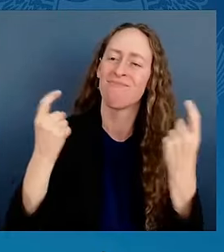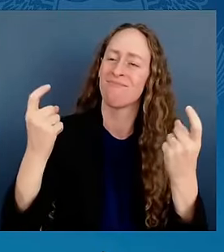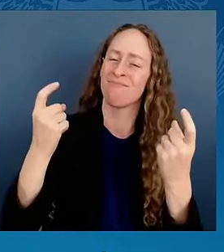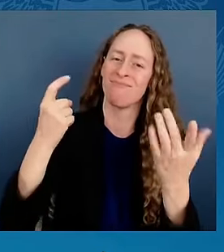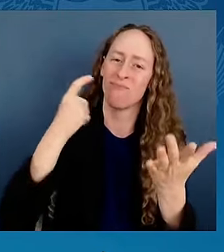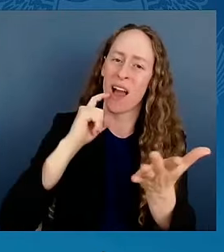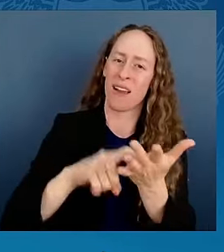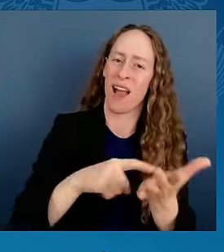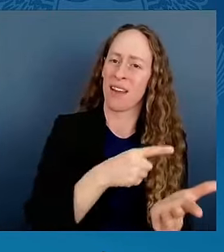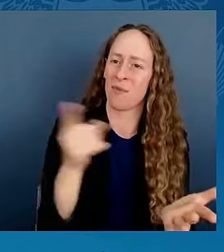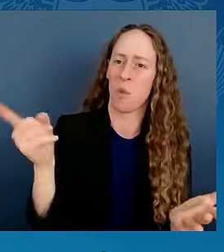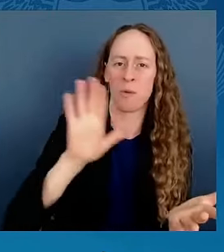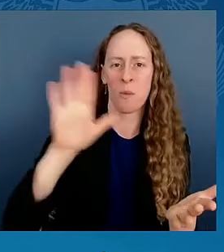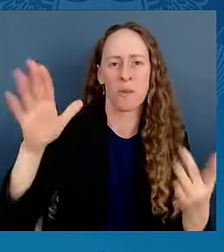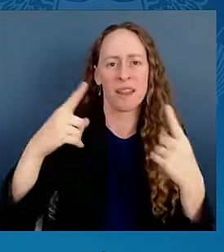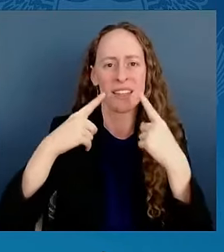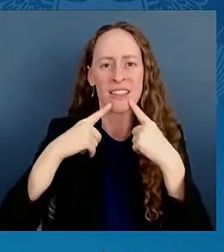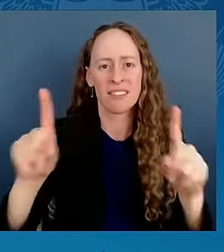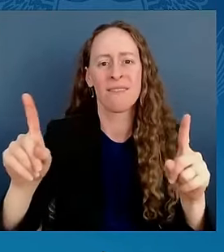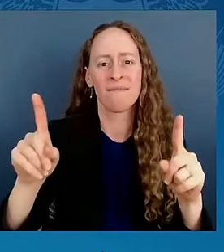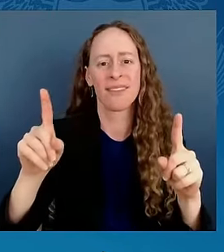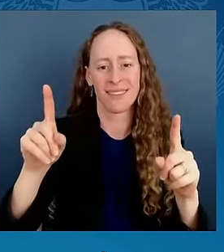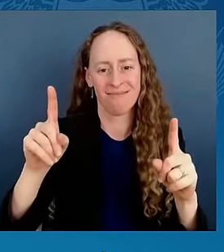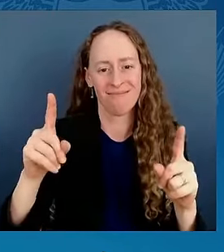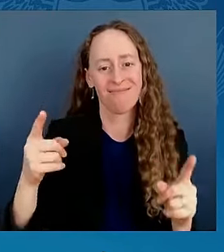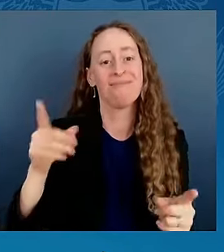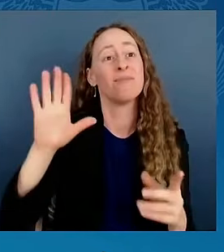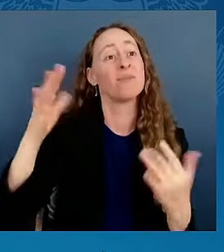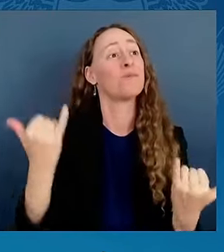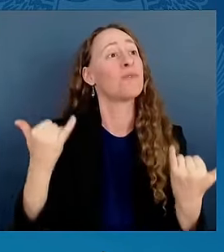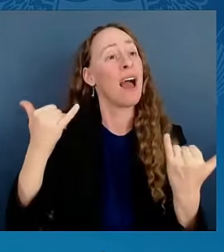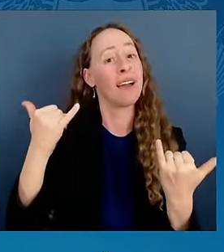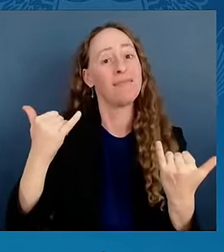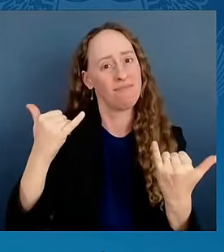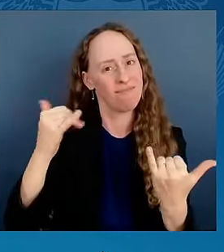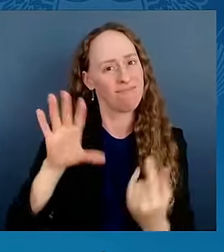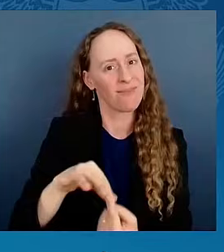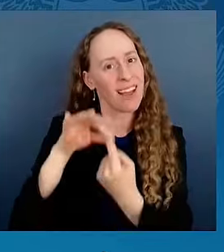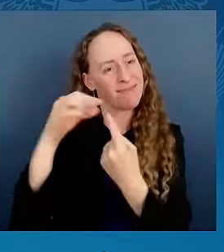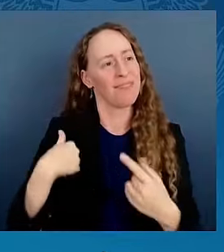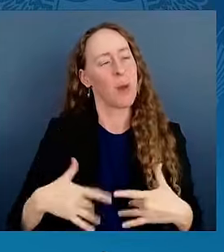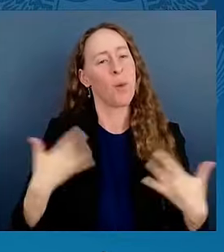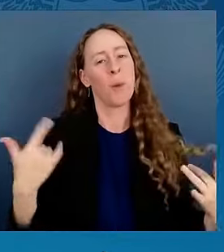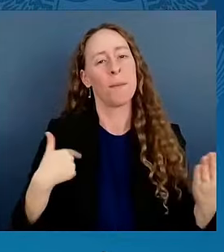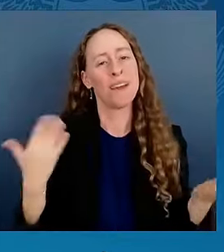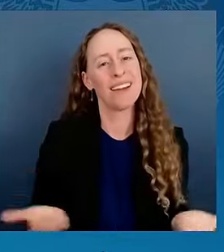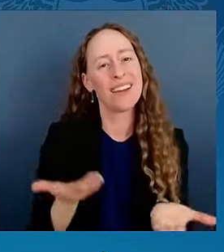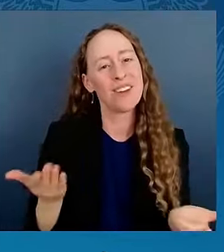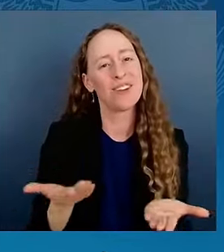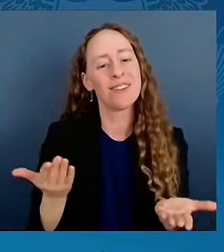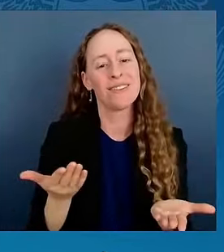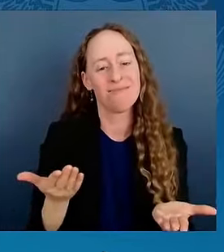day. And now it's my distinct honor to introduce the Vice President of the United States, Kamala Harris.